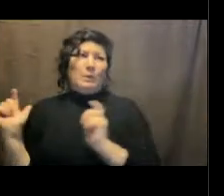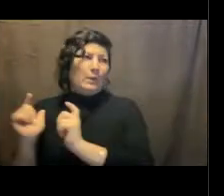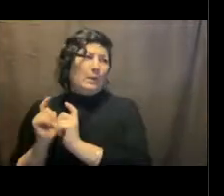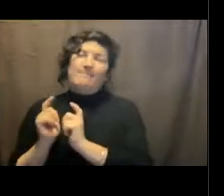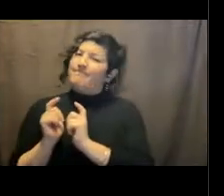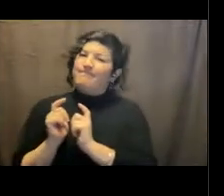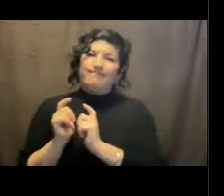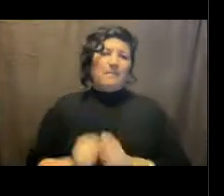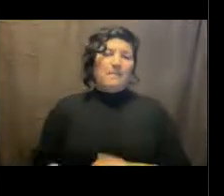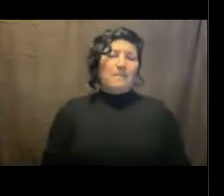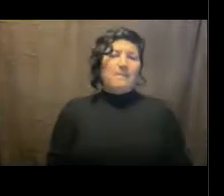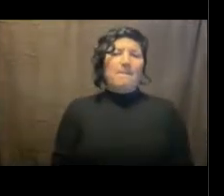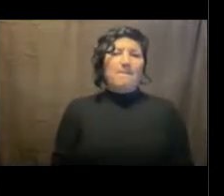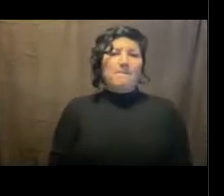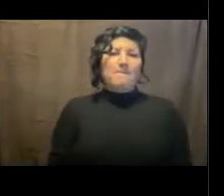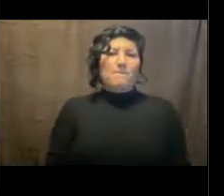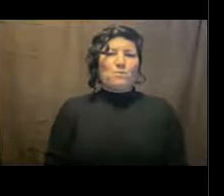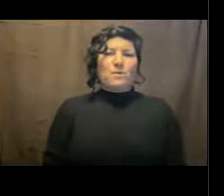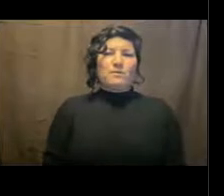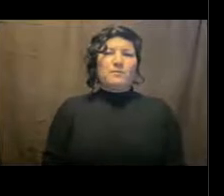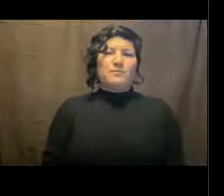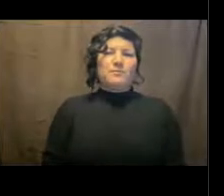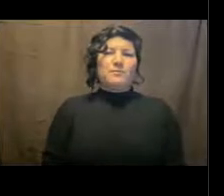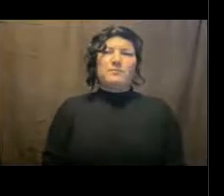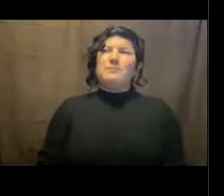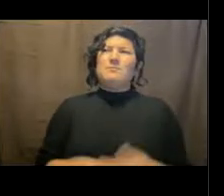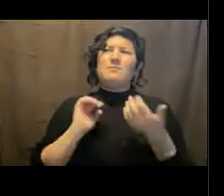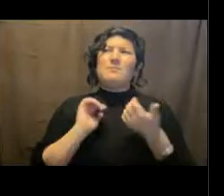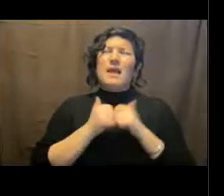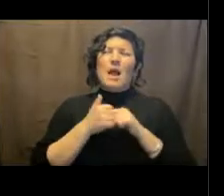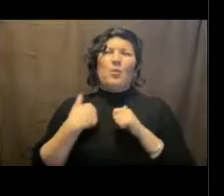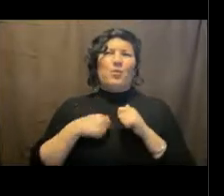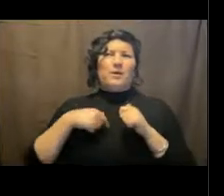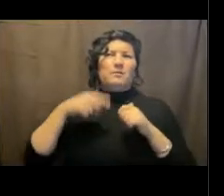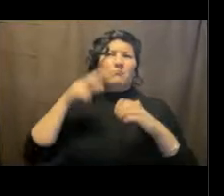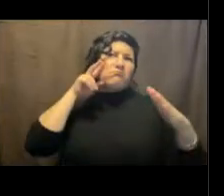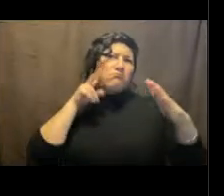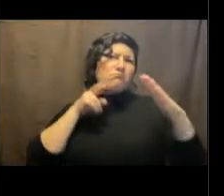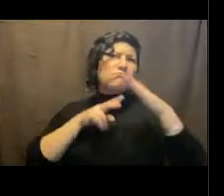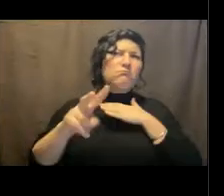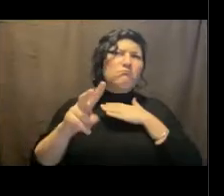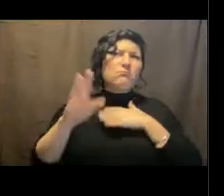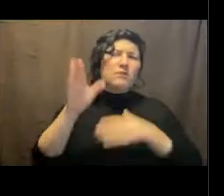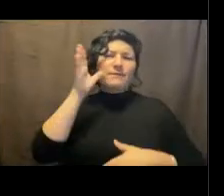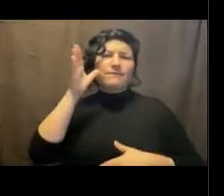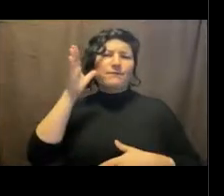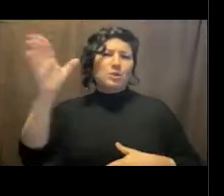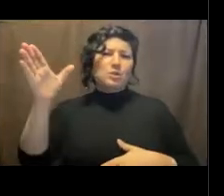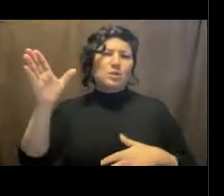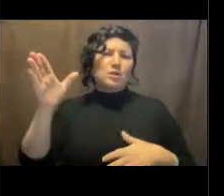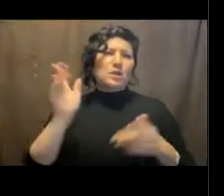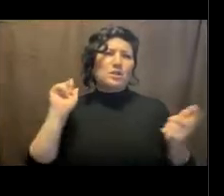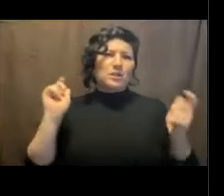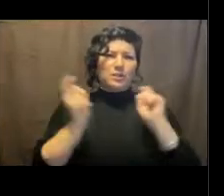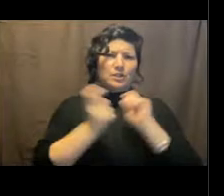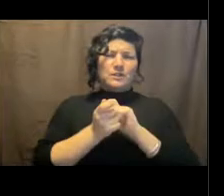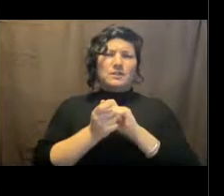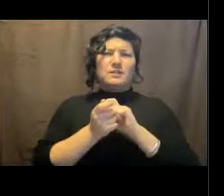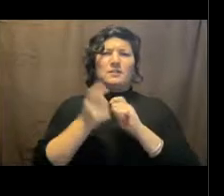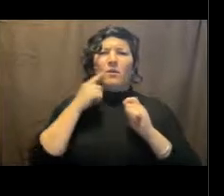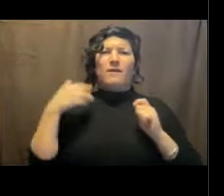So how can we forecast, or what we call project, potential future changes in fish habitat as